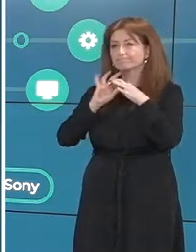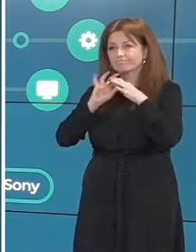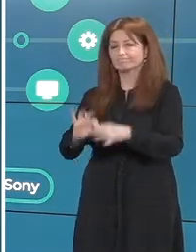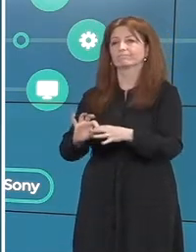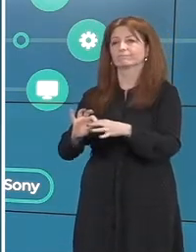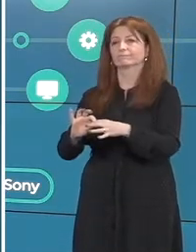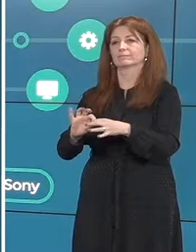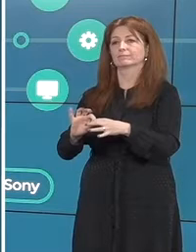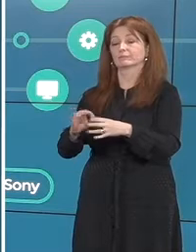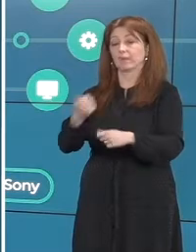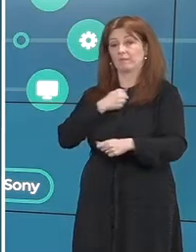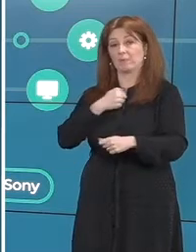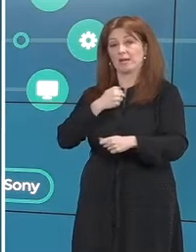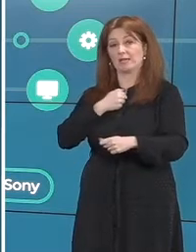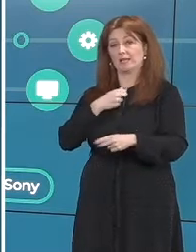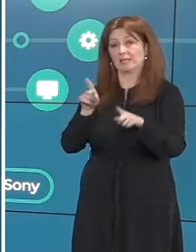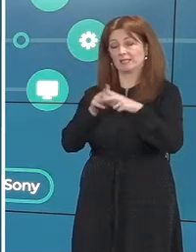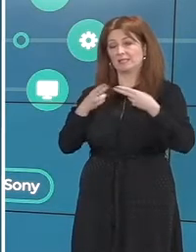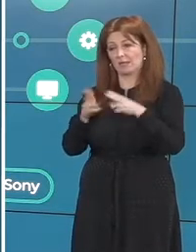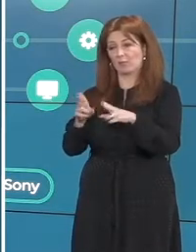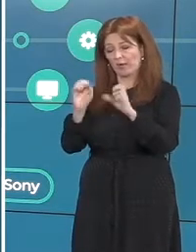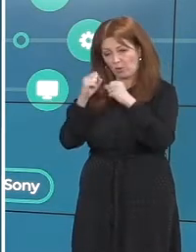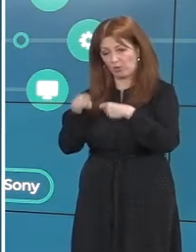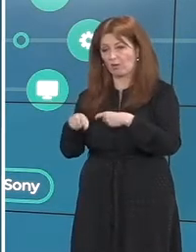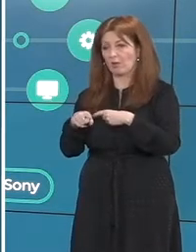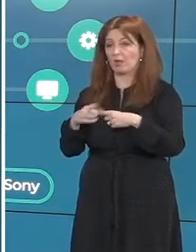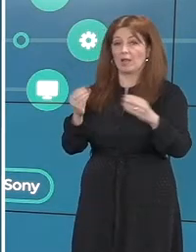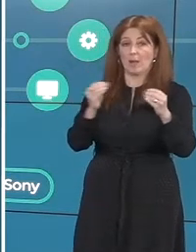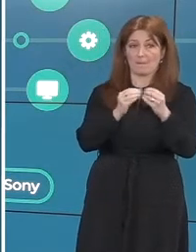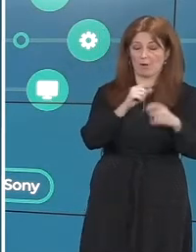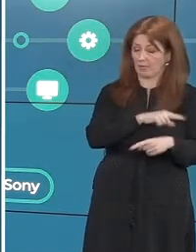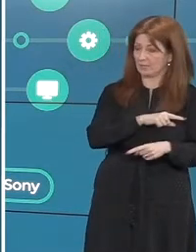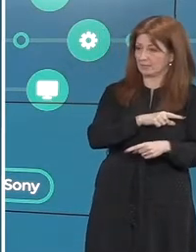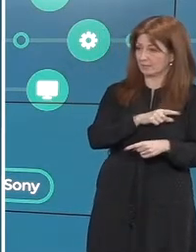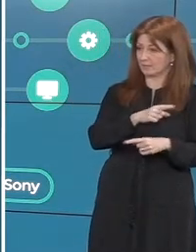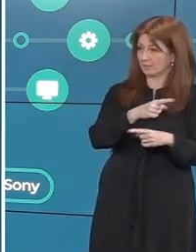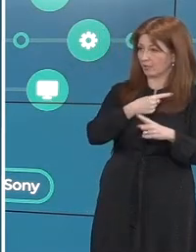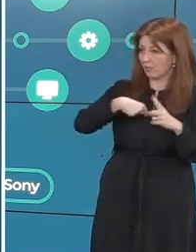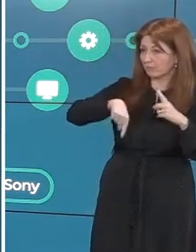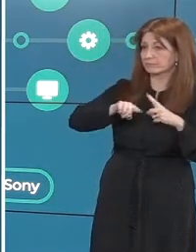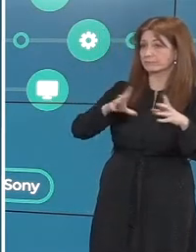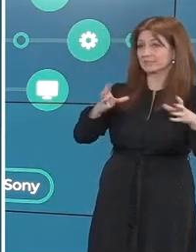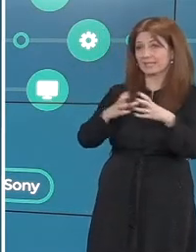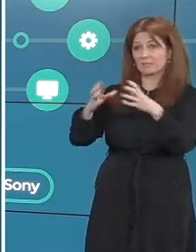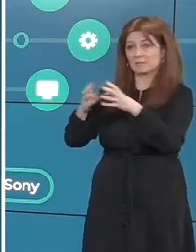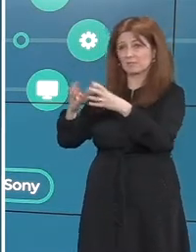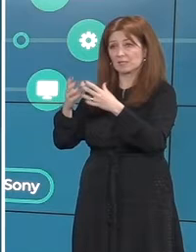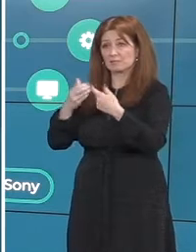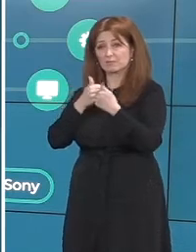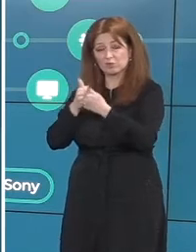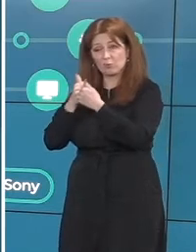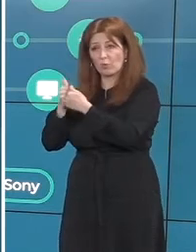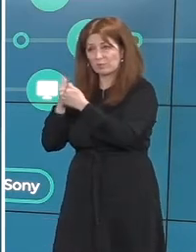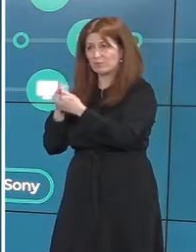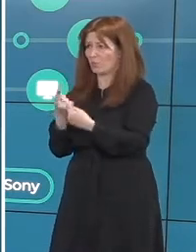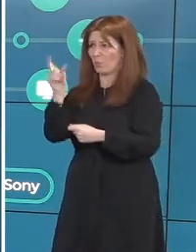I know same with Google, we had talked with you guys when you did it, and Barclays as well. There's teams that have to support it. It's not even just a